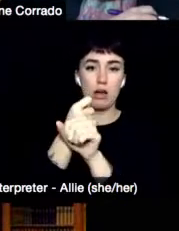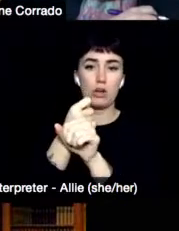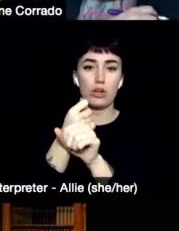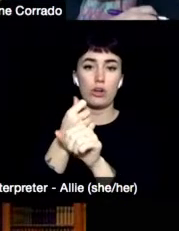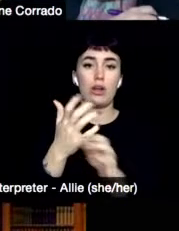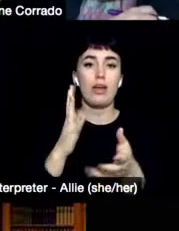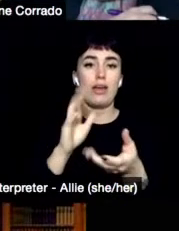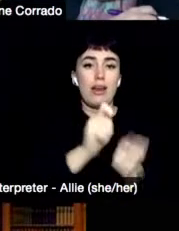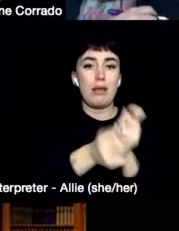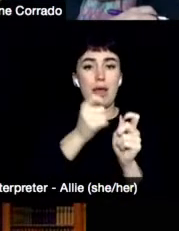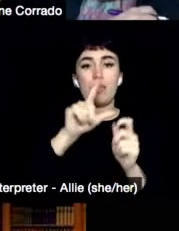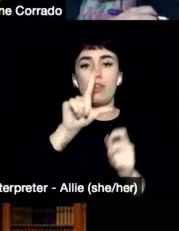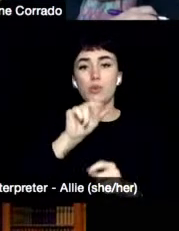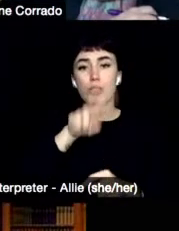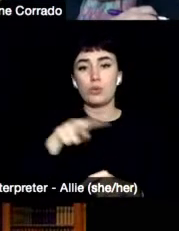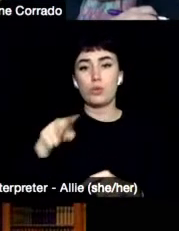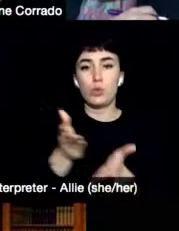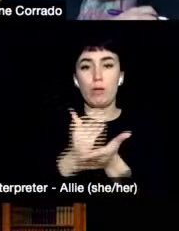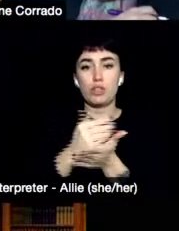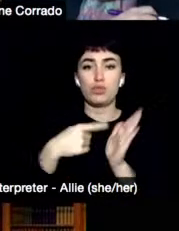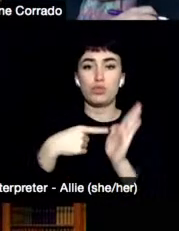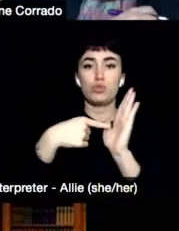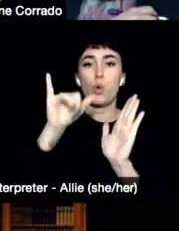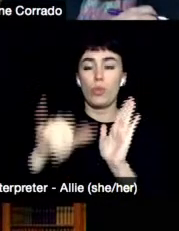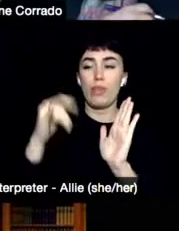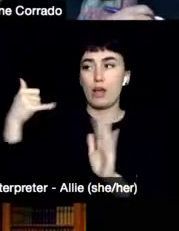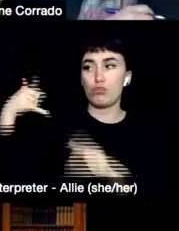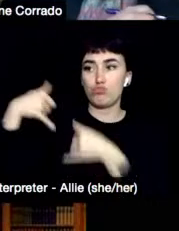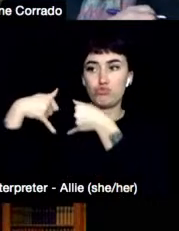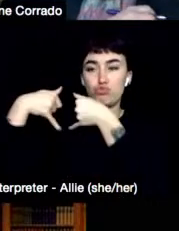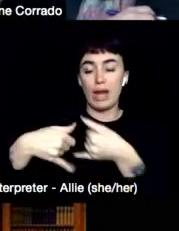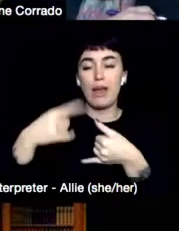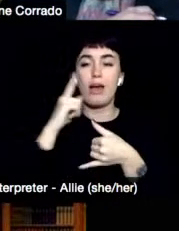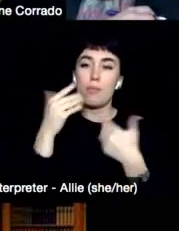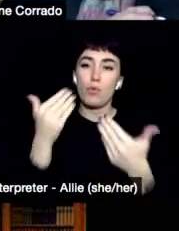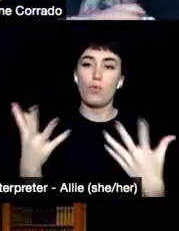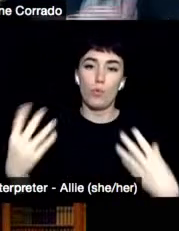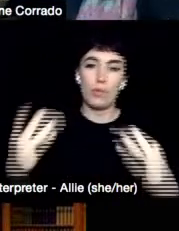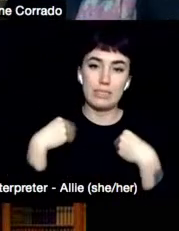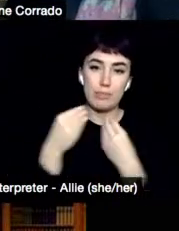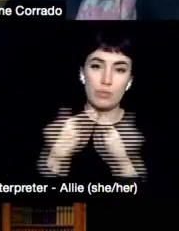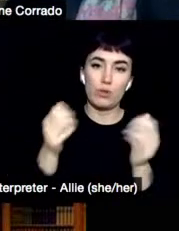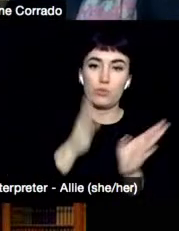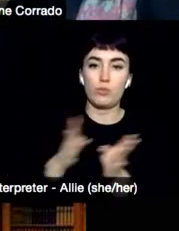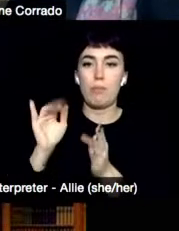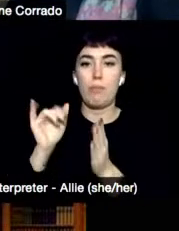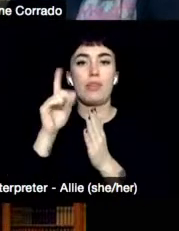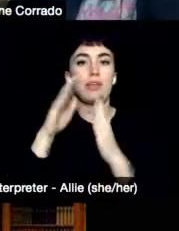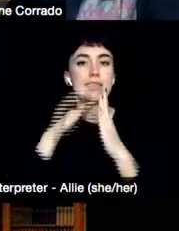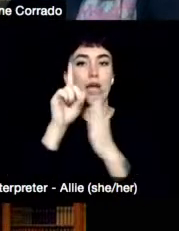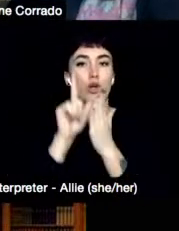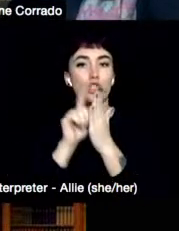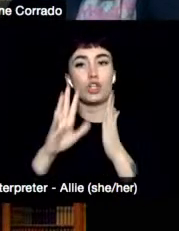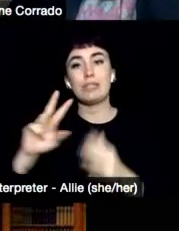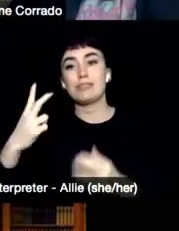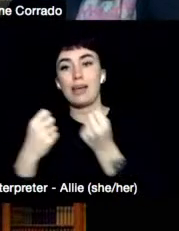budget to reflect said grant. I move that we adopt the resolution as prepared by the town attorney. Second,